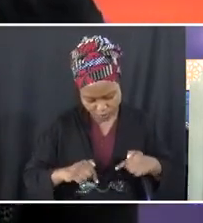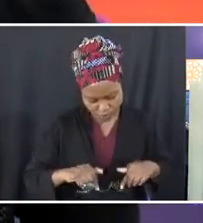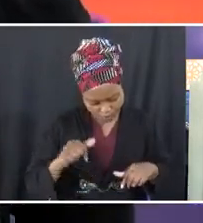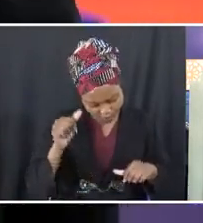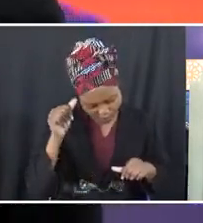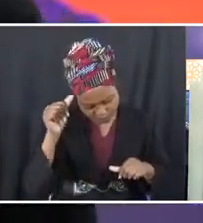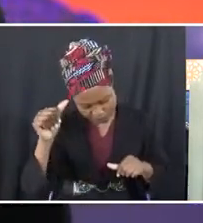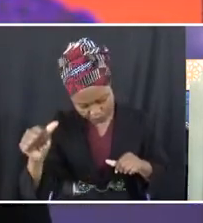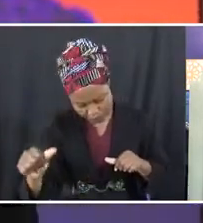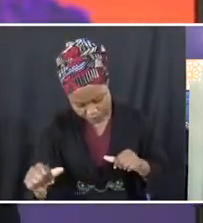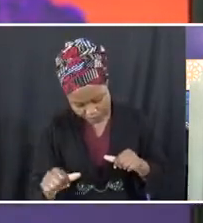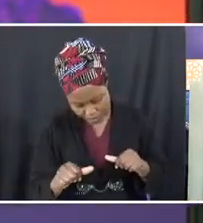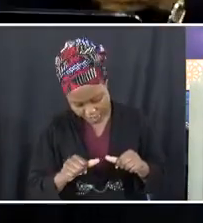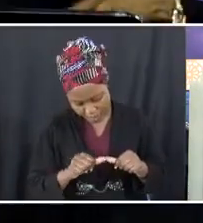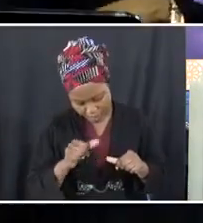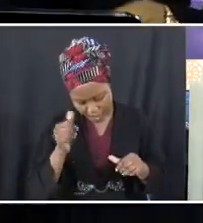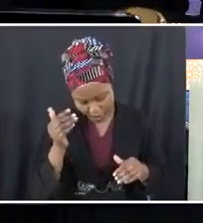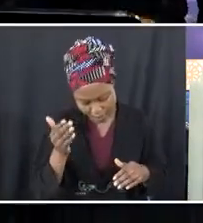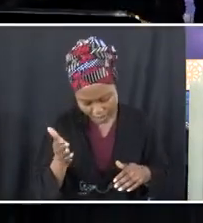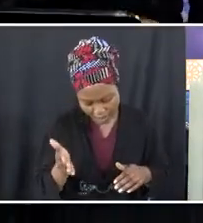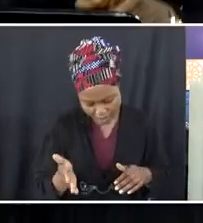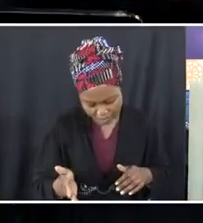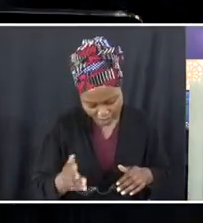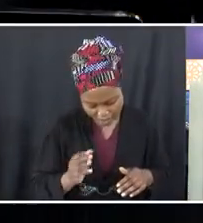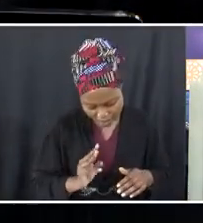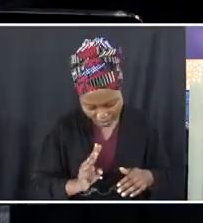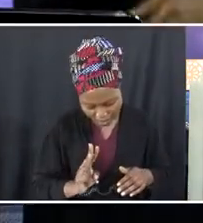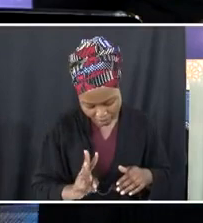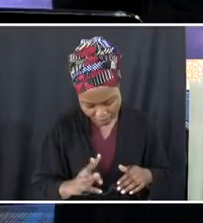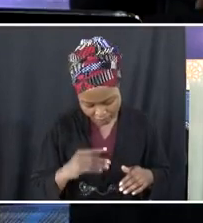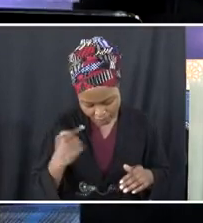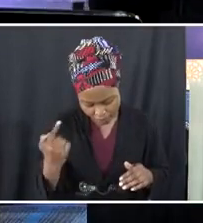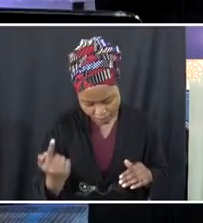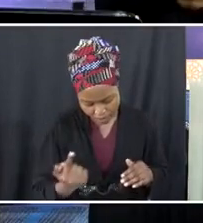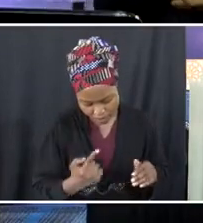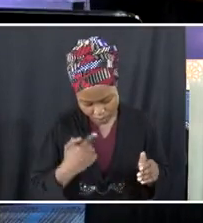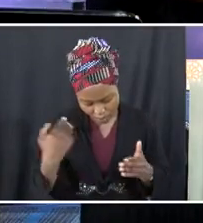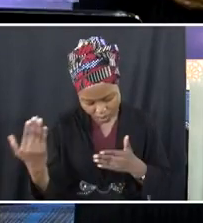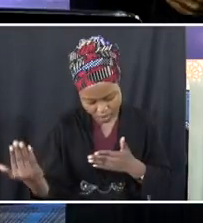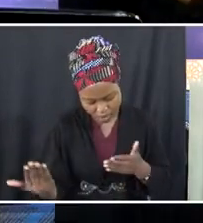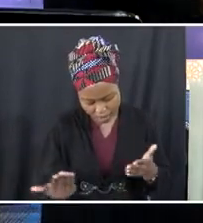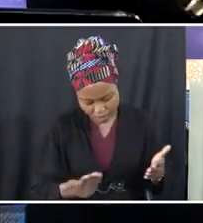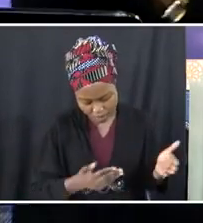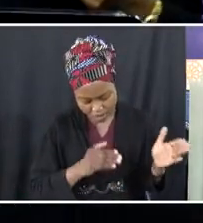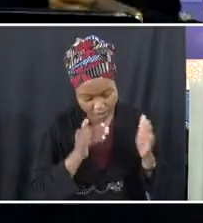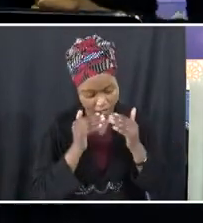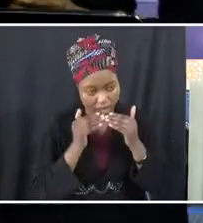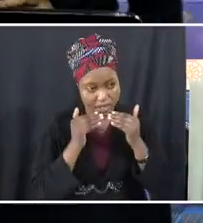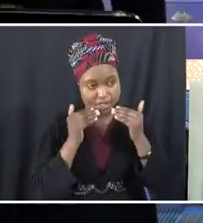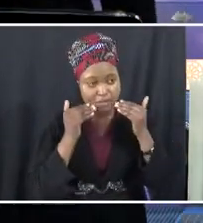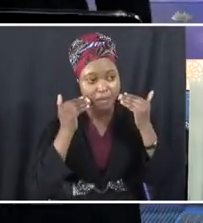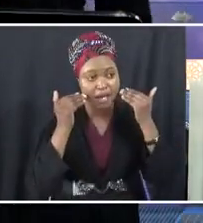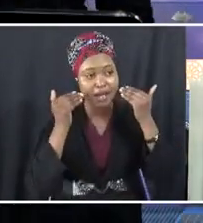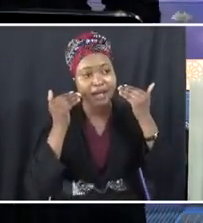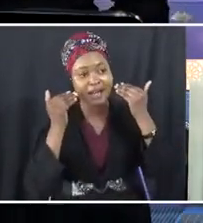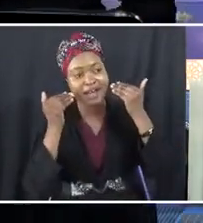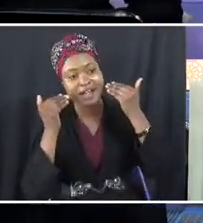tremble, tremble, tremble. Remember there will only bring a